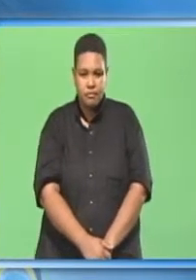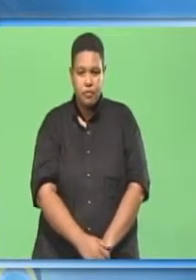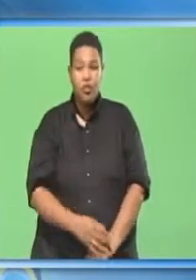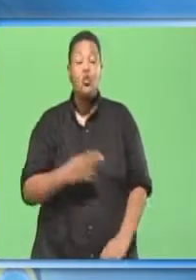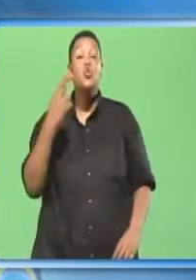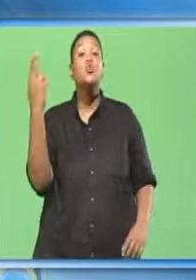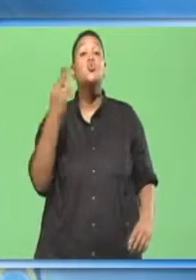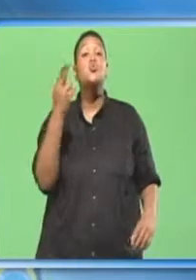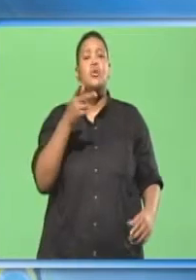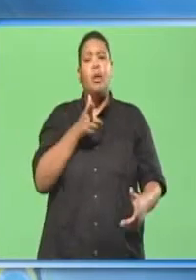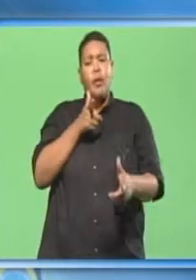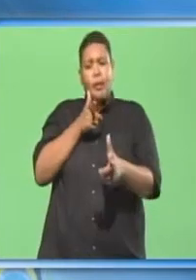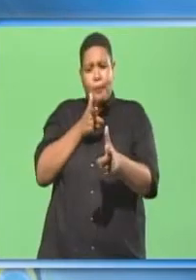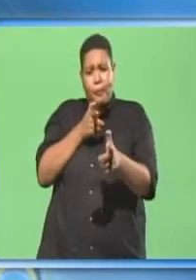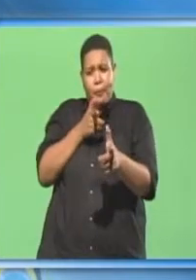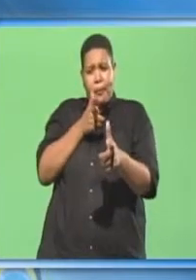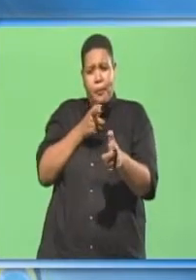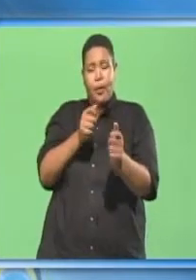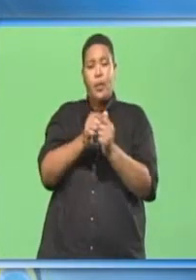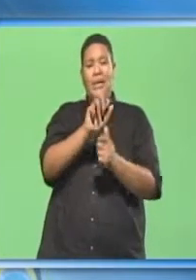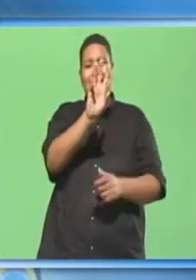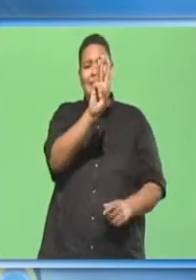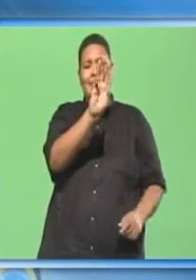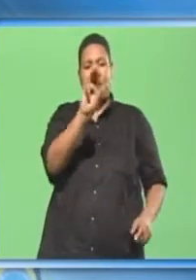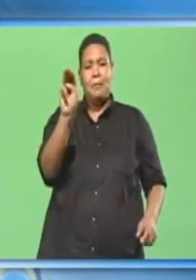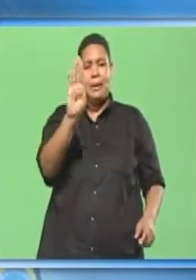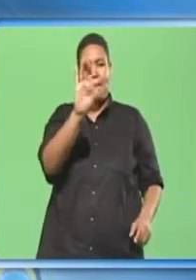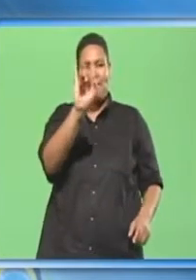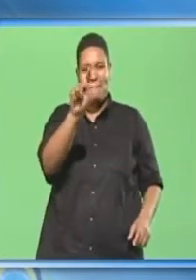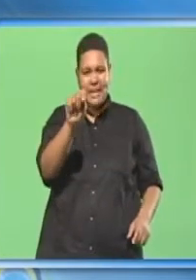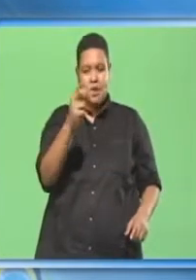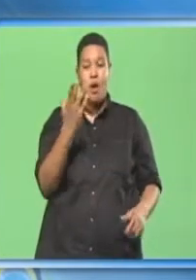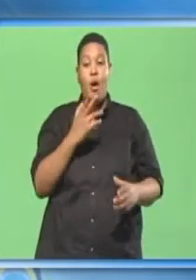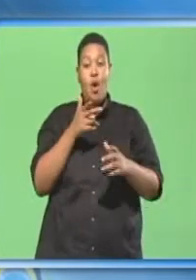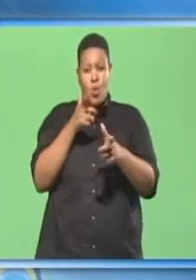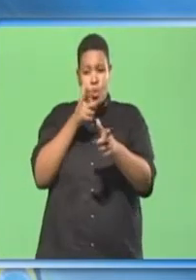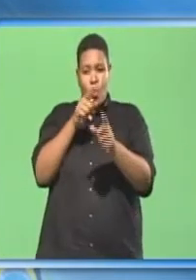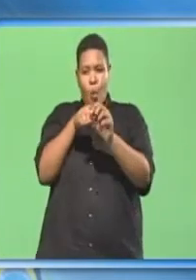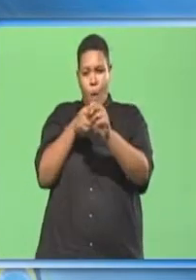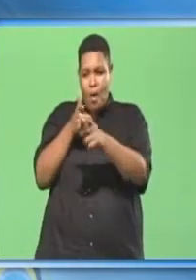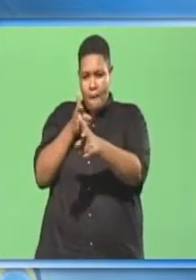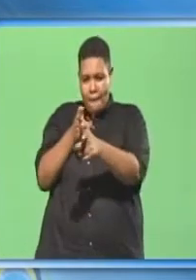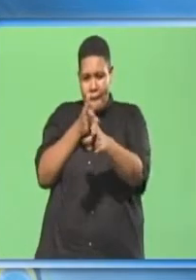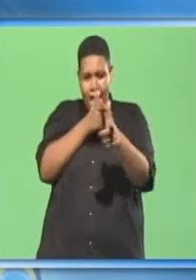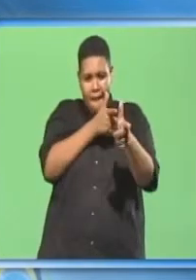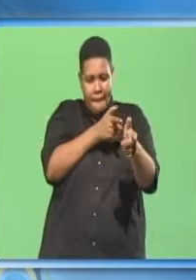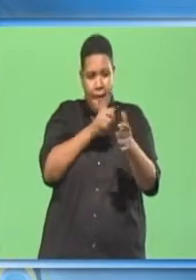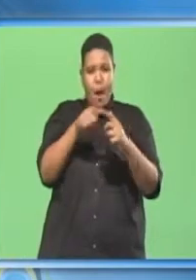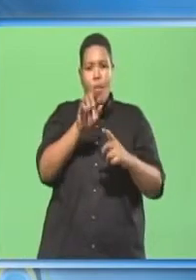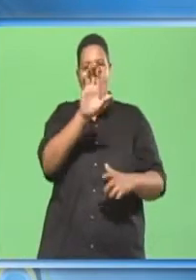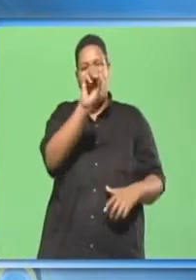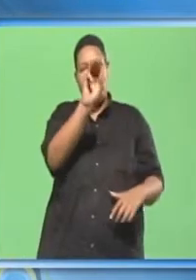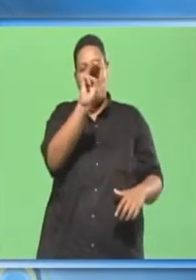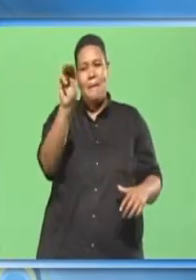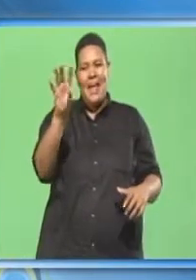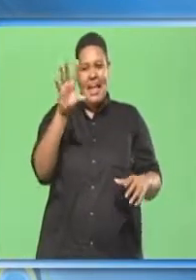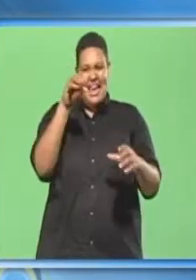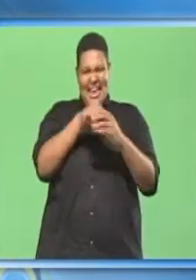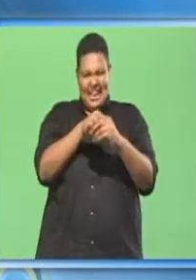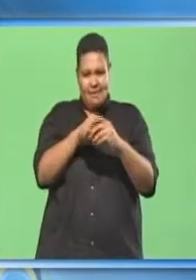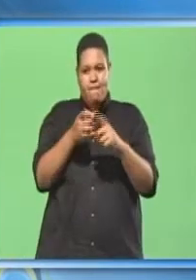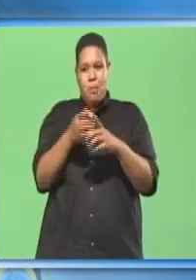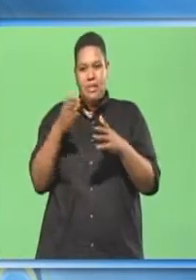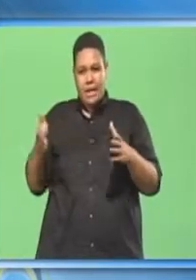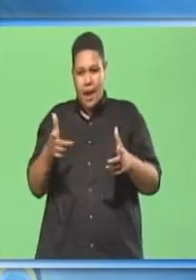Using a drill with a 6mm bit, bore 2 holes in the front connecting rails, about 50 mm in from the